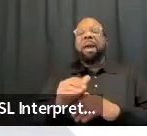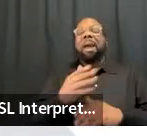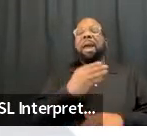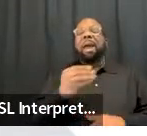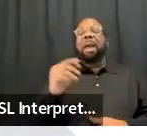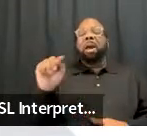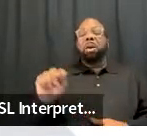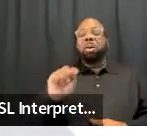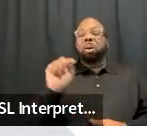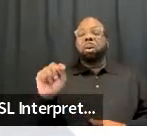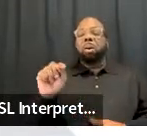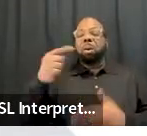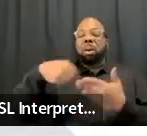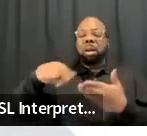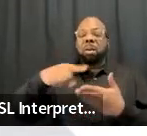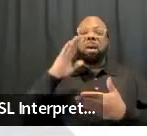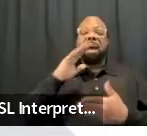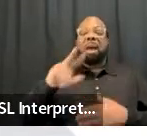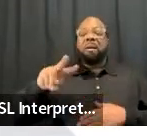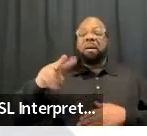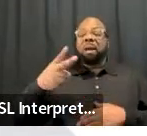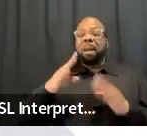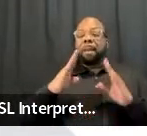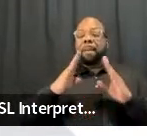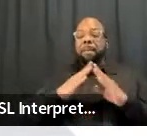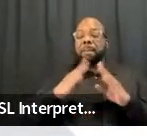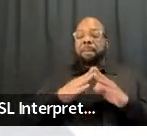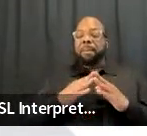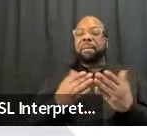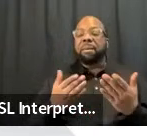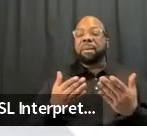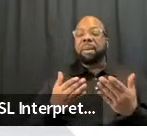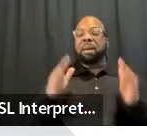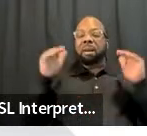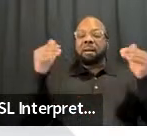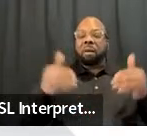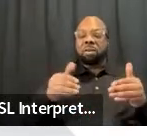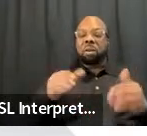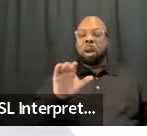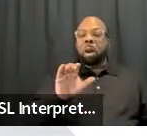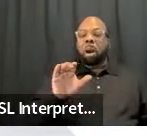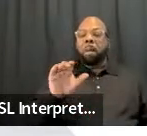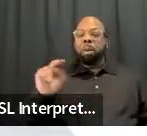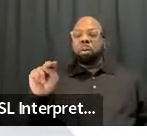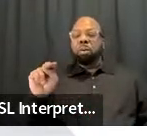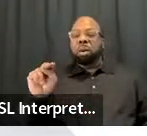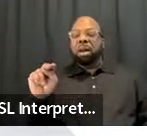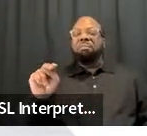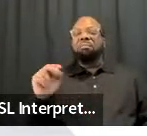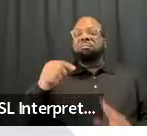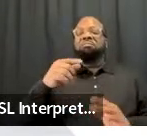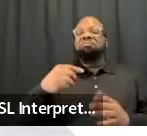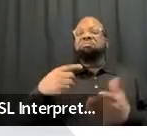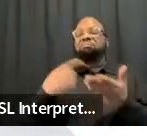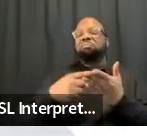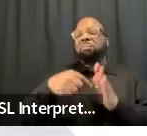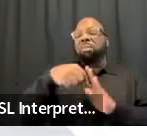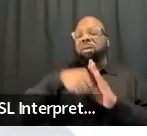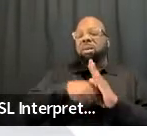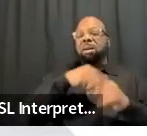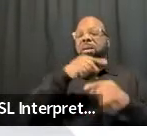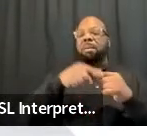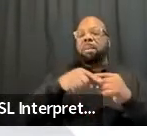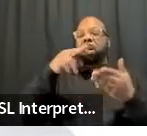be holding a second set of information sessions focused on carbon neutrality to go into depth on the research we've done to date